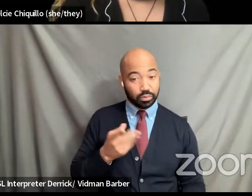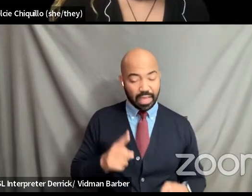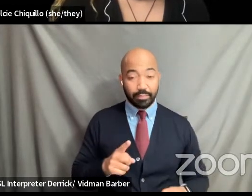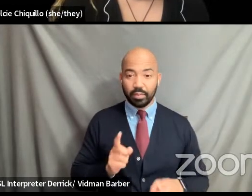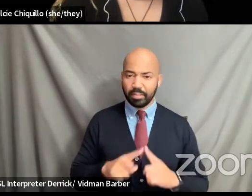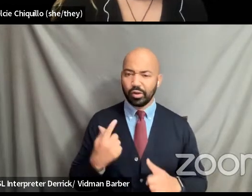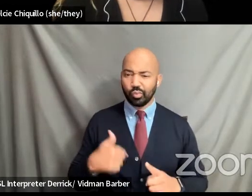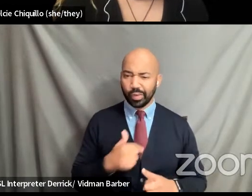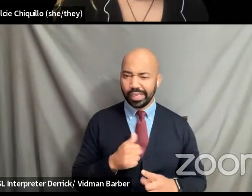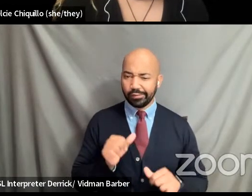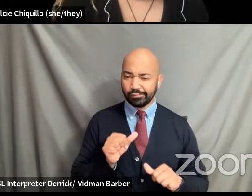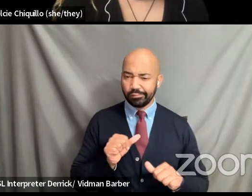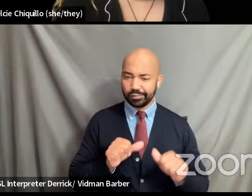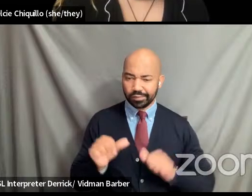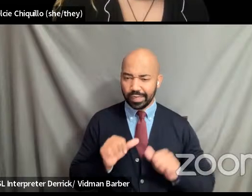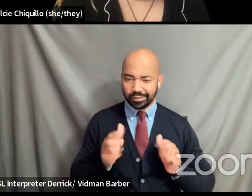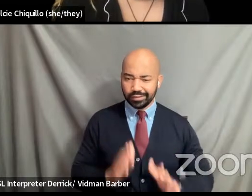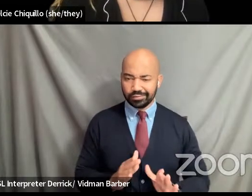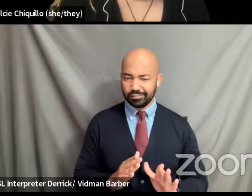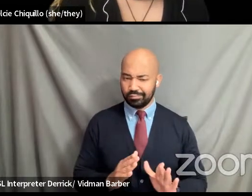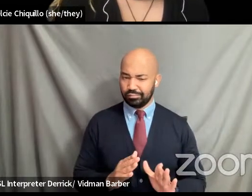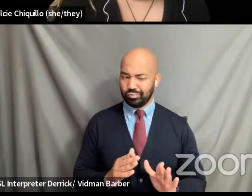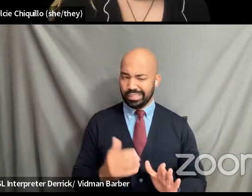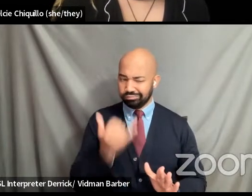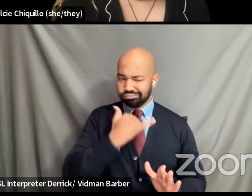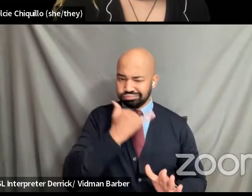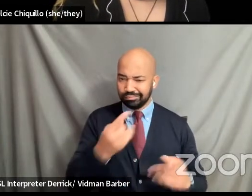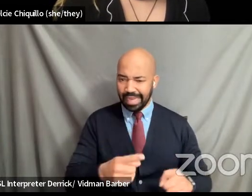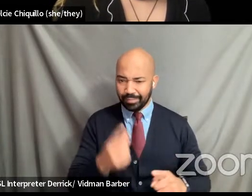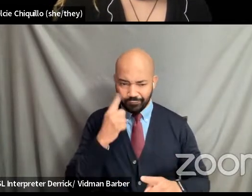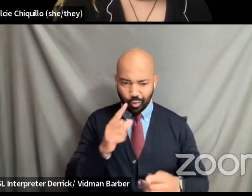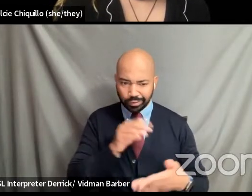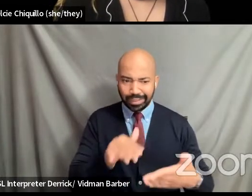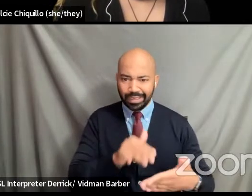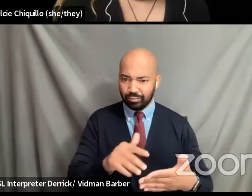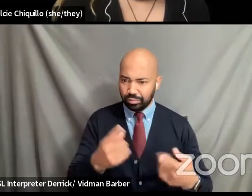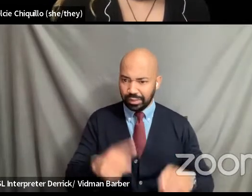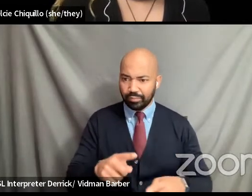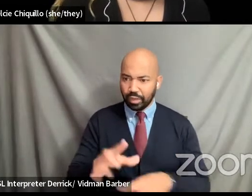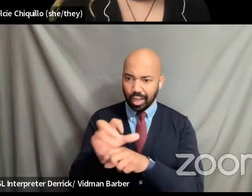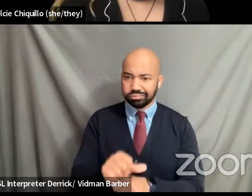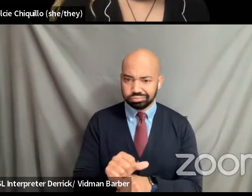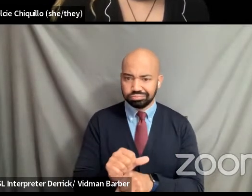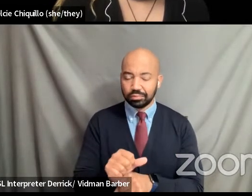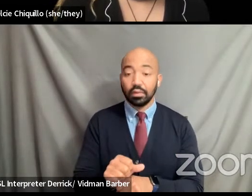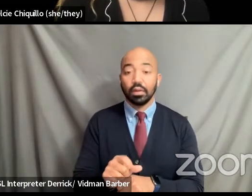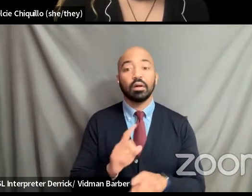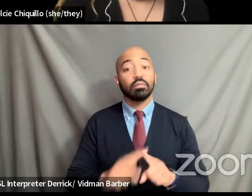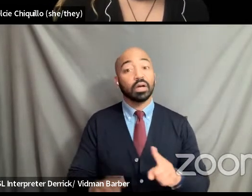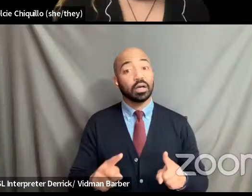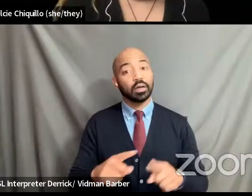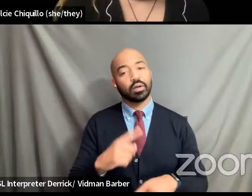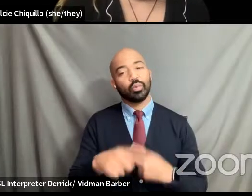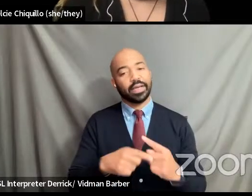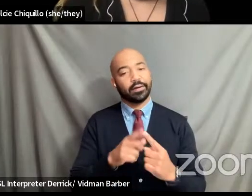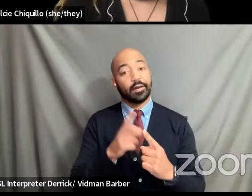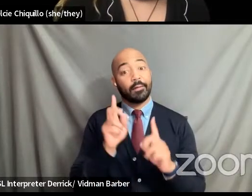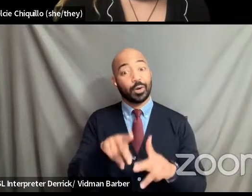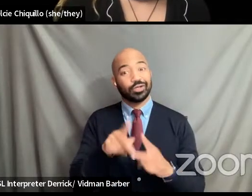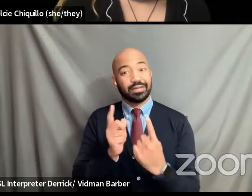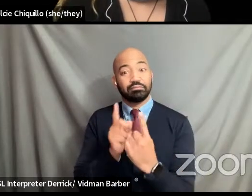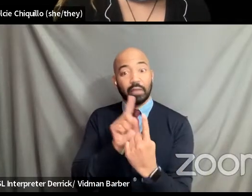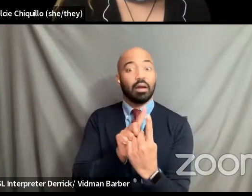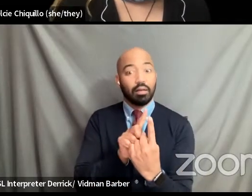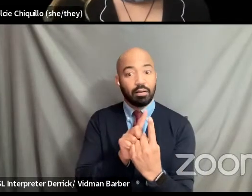right? We put in grants all the time. We're always rejected, so we're used to this. But it's hard when it's in person. So if anyone else wants to add to